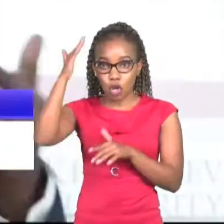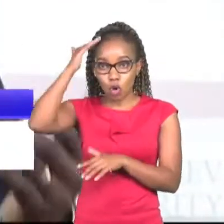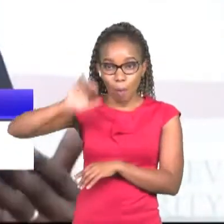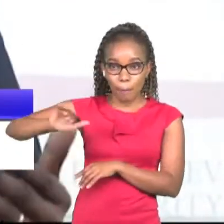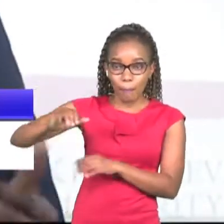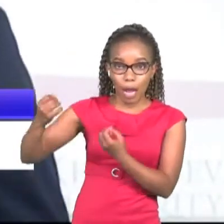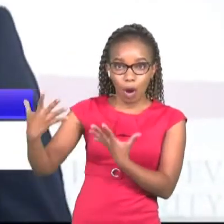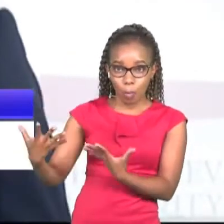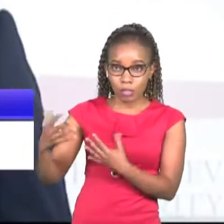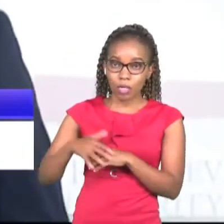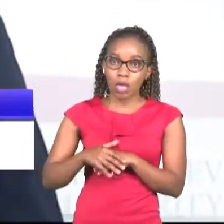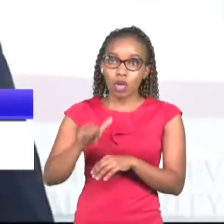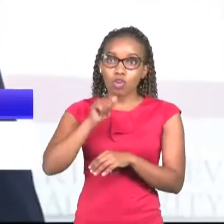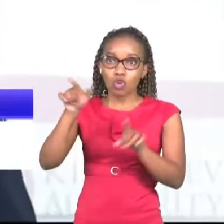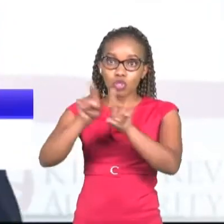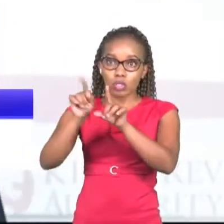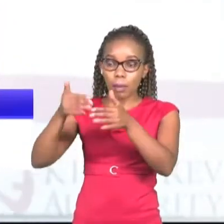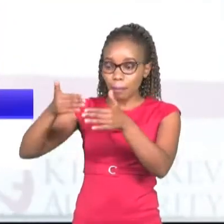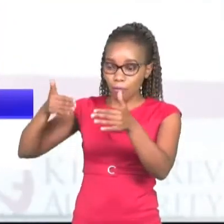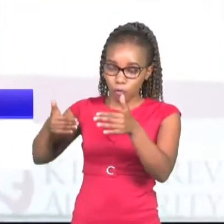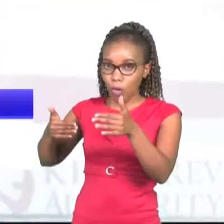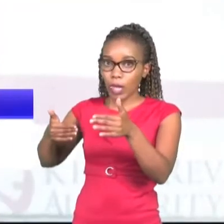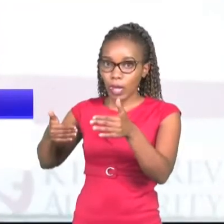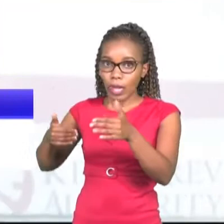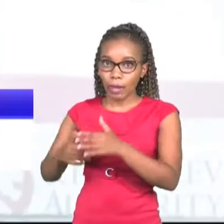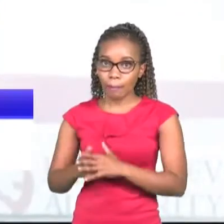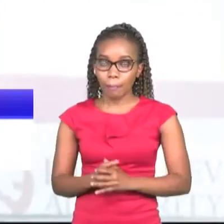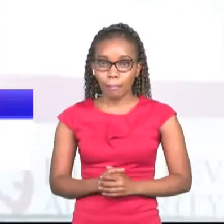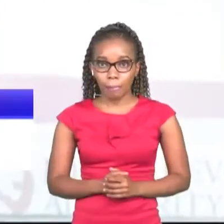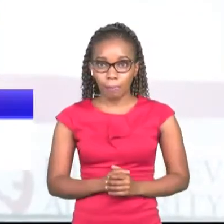unlike the previous dispensational situation